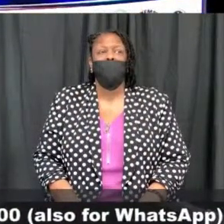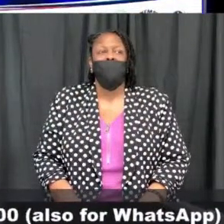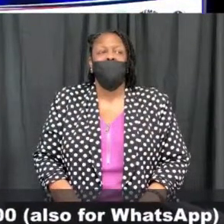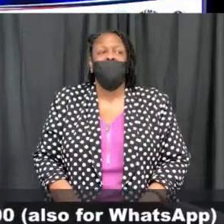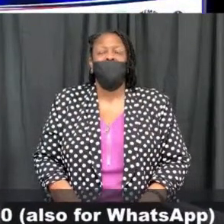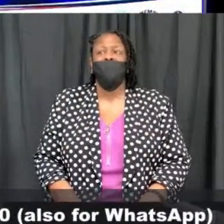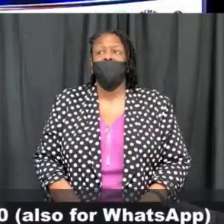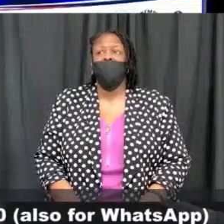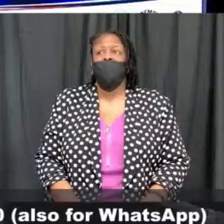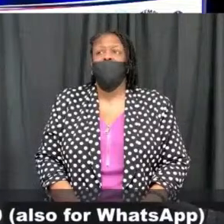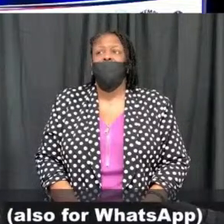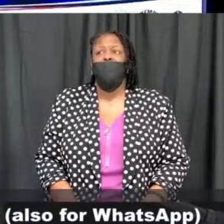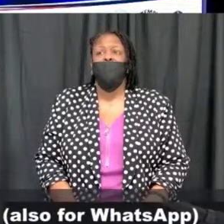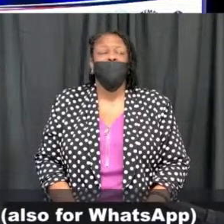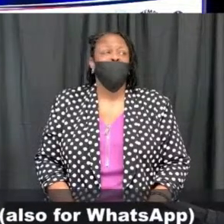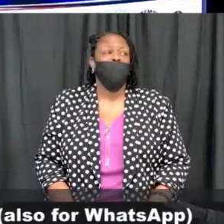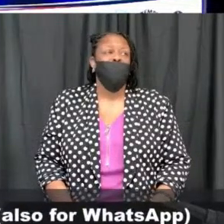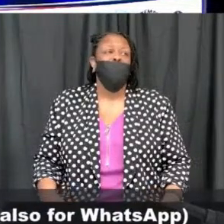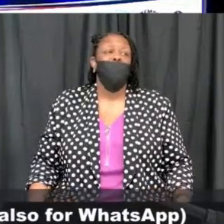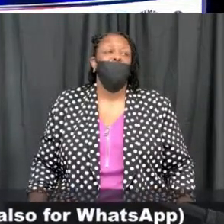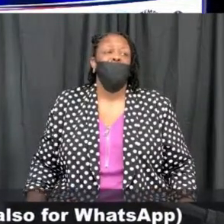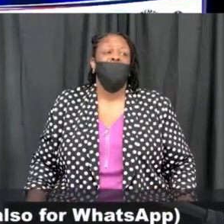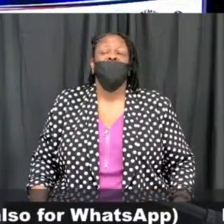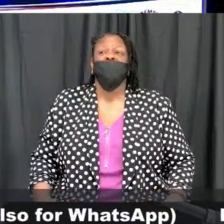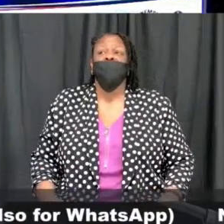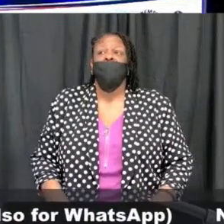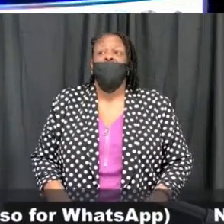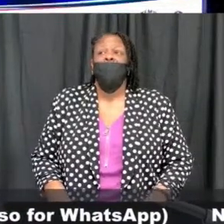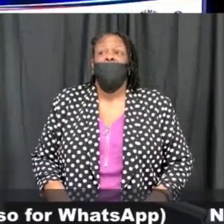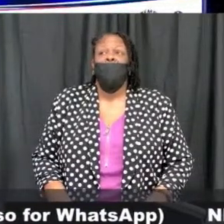Mr. Samuel, don't go too far. I think this question is yours as well.